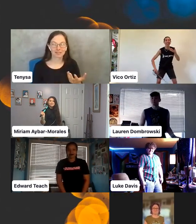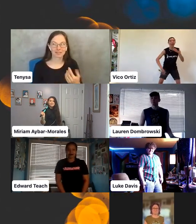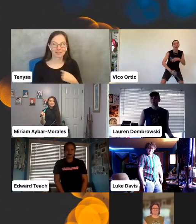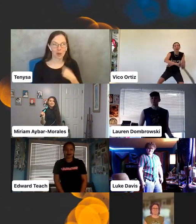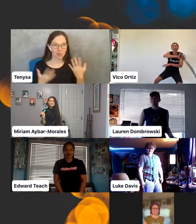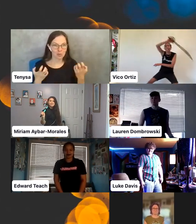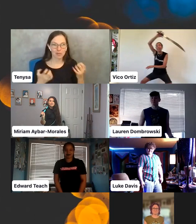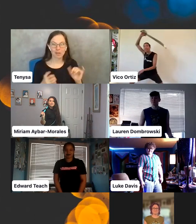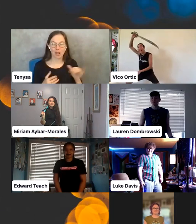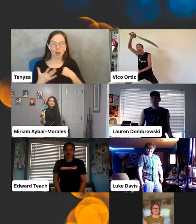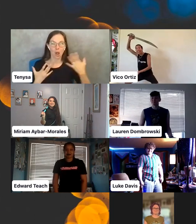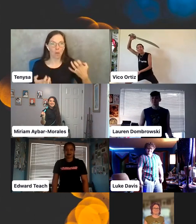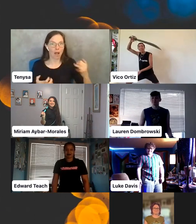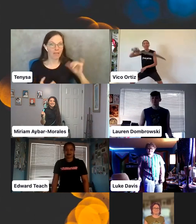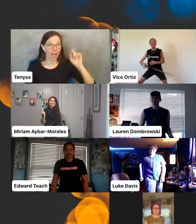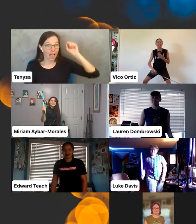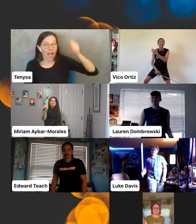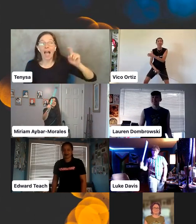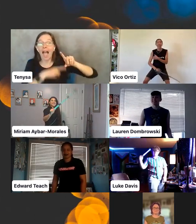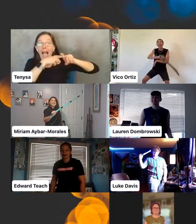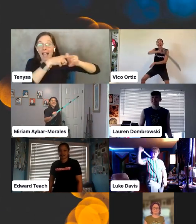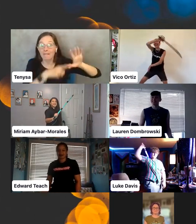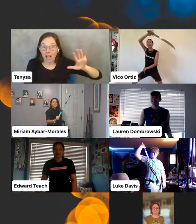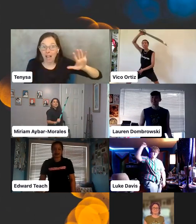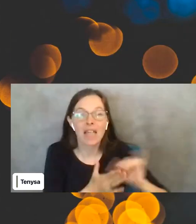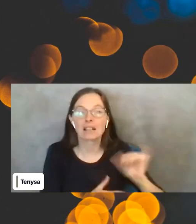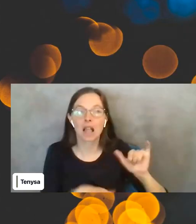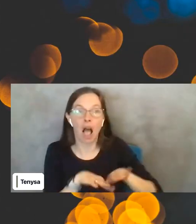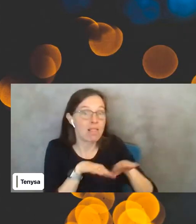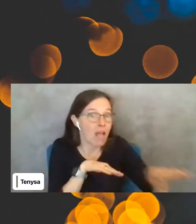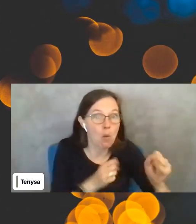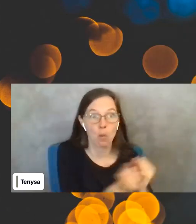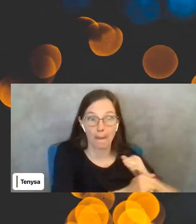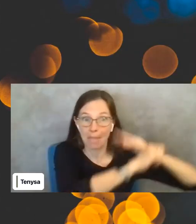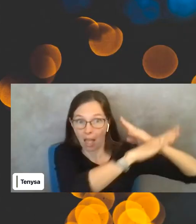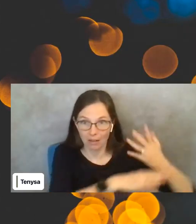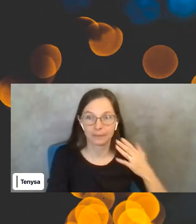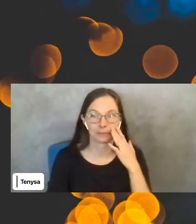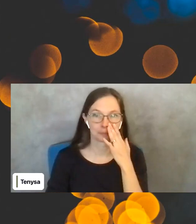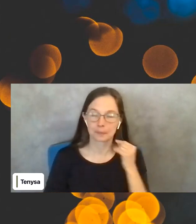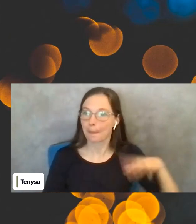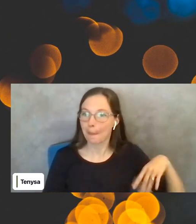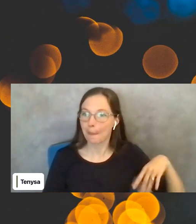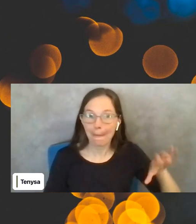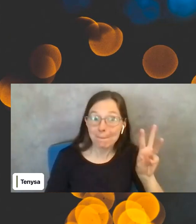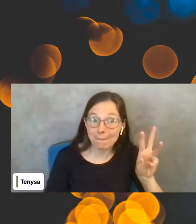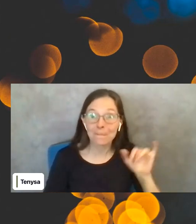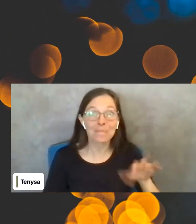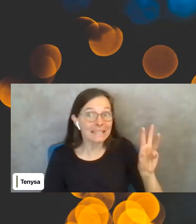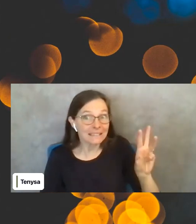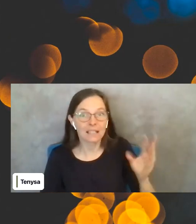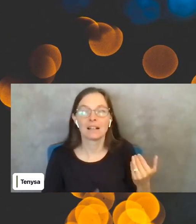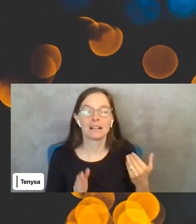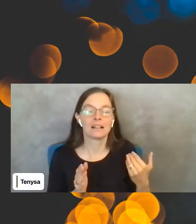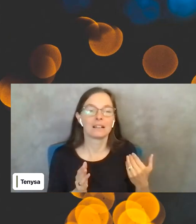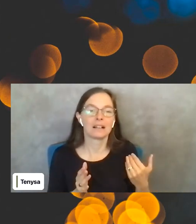do. Like I want to do a hanging 5, you know, that's like a lunge and a block, right? And we haven't even done the 6, which is, again,